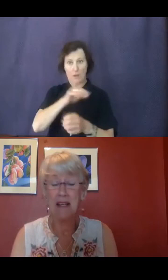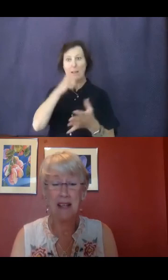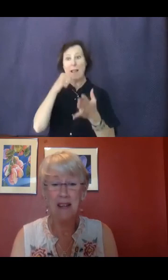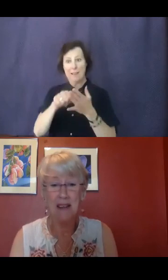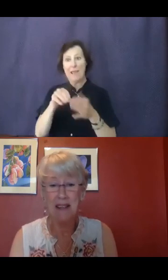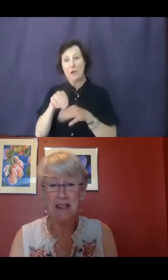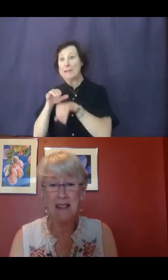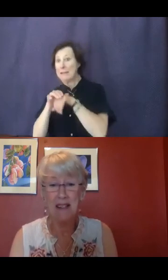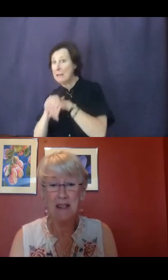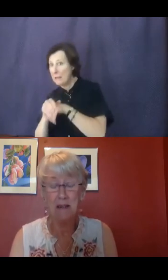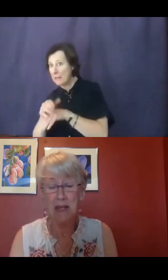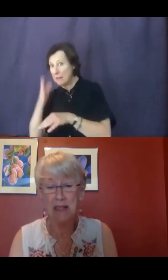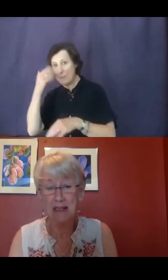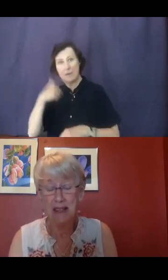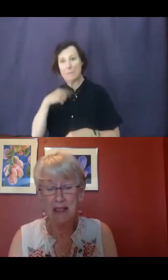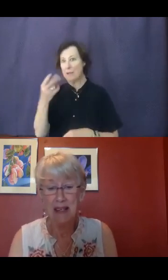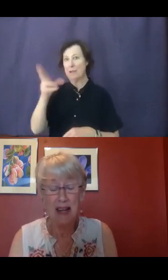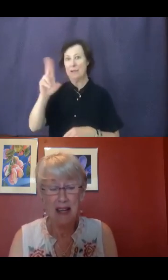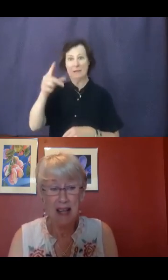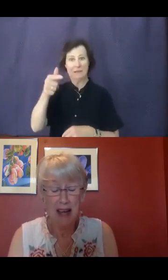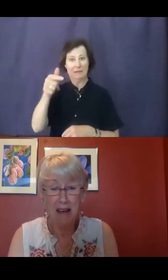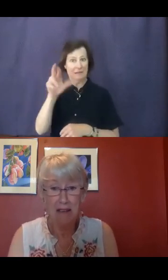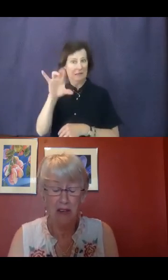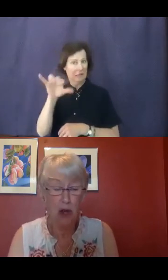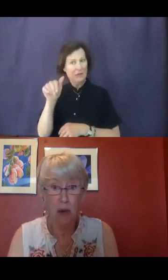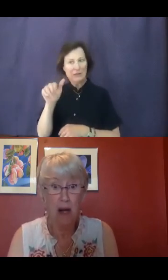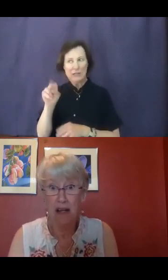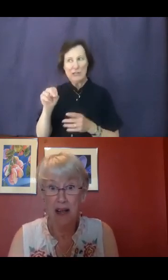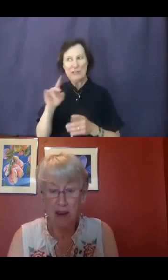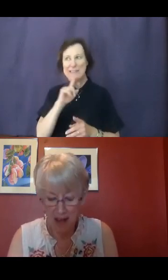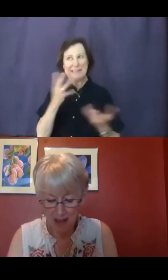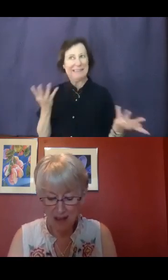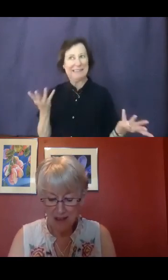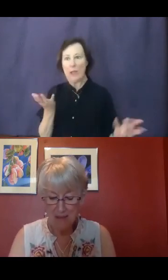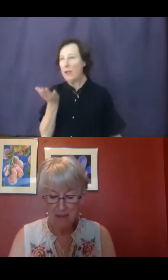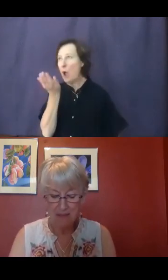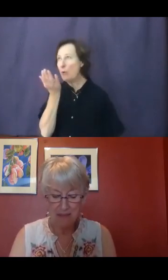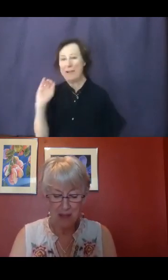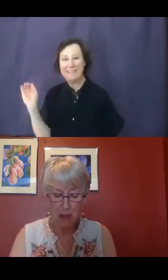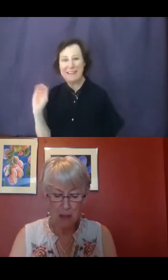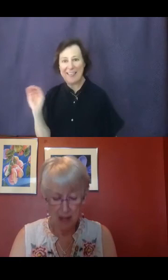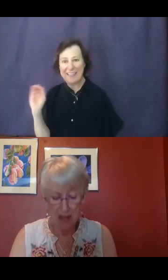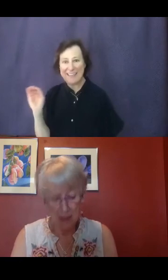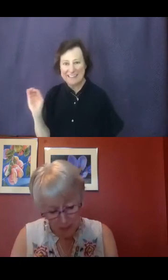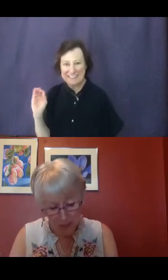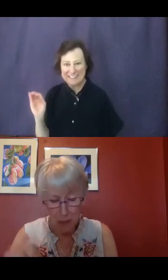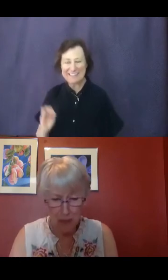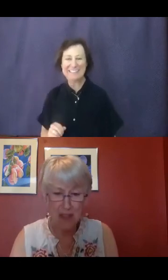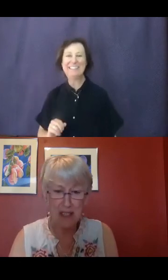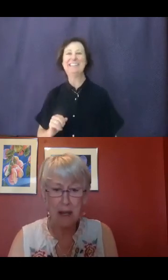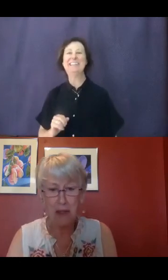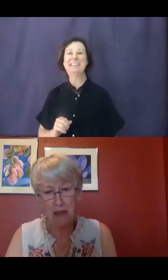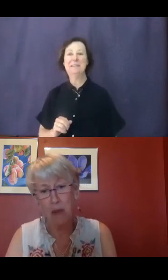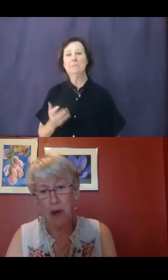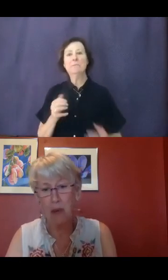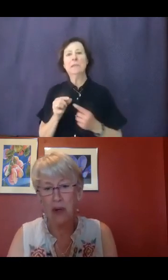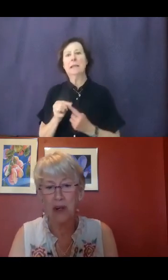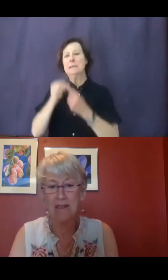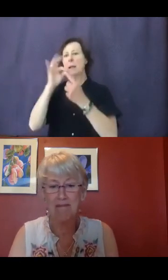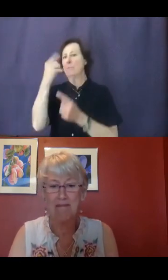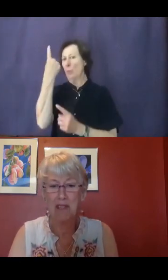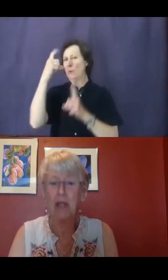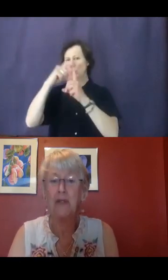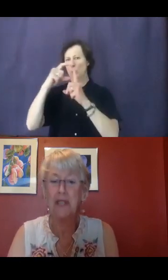my Hungarian is, well, I have no Hungarian, with the exception of one